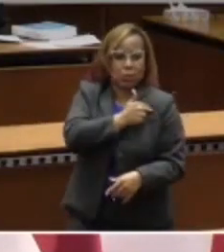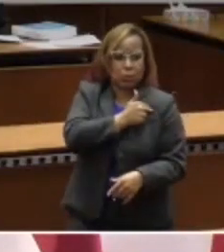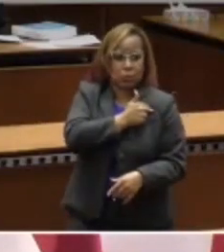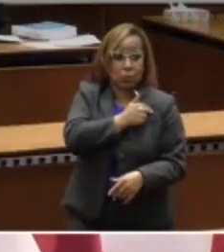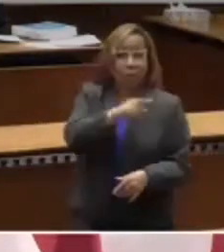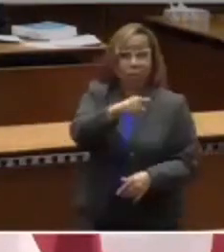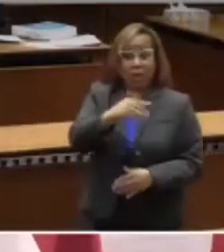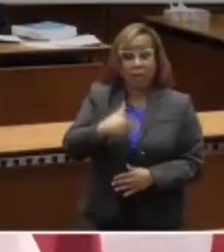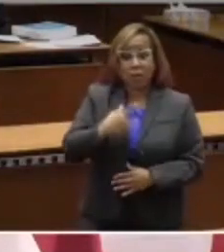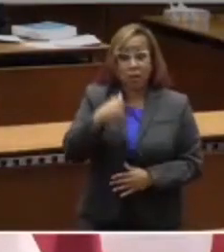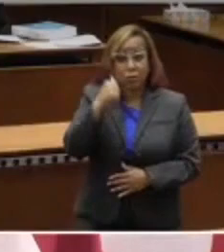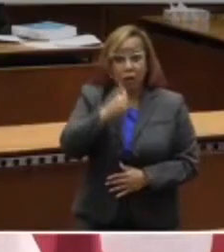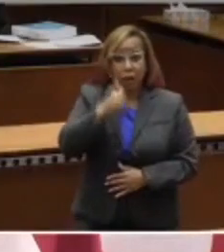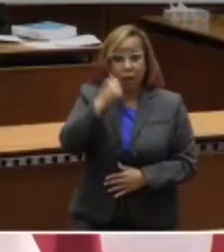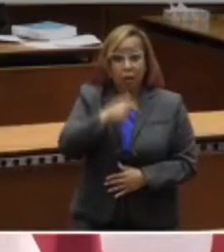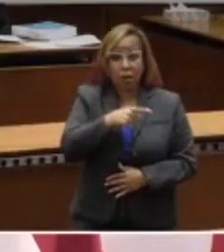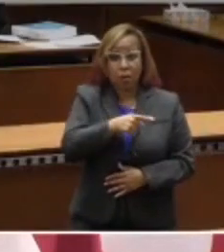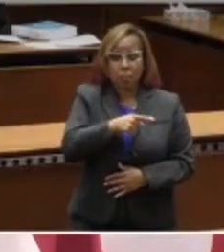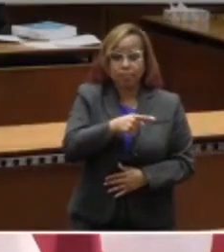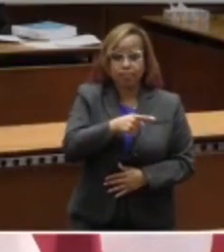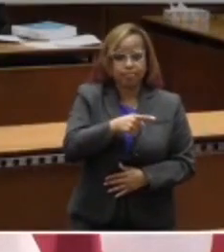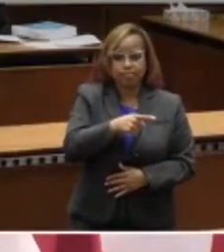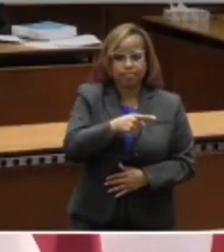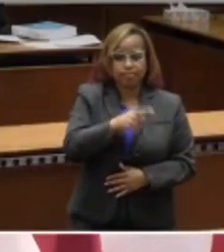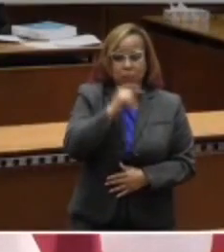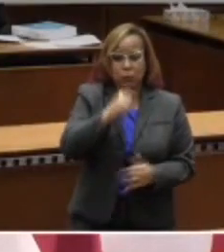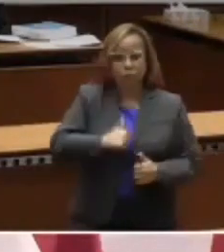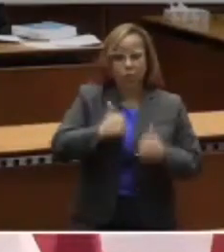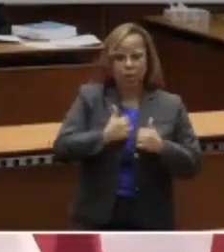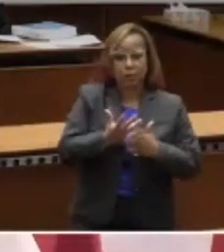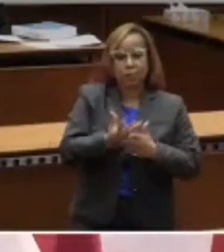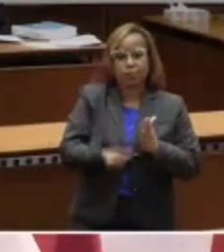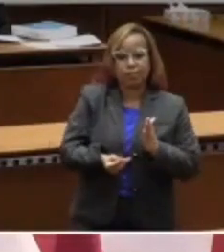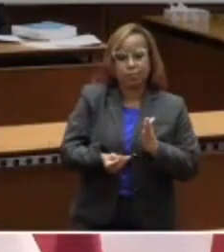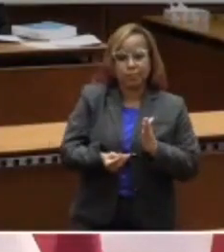That young child did not survive.